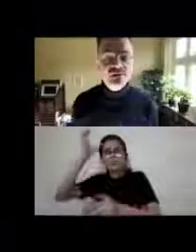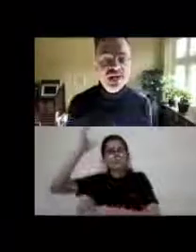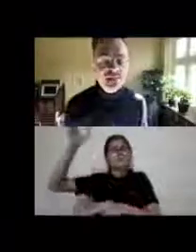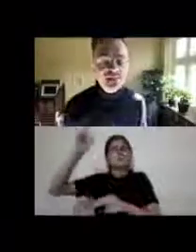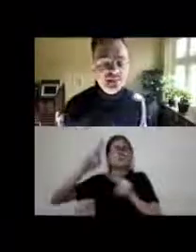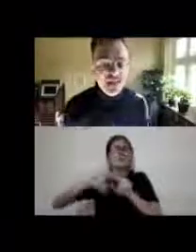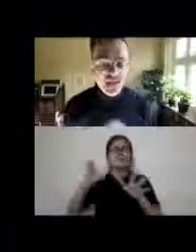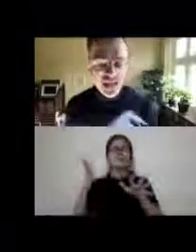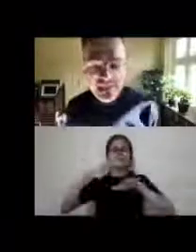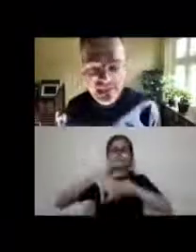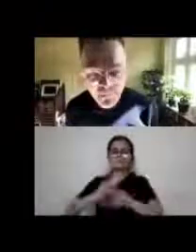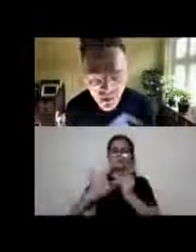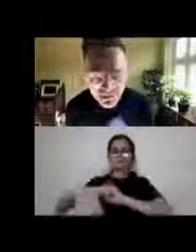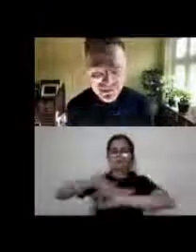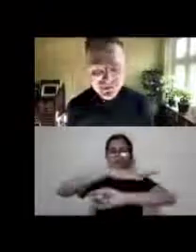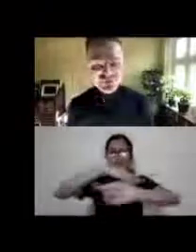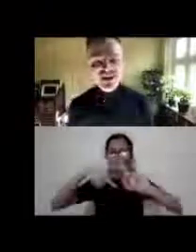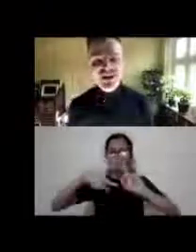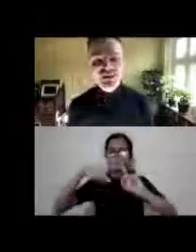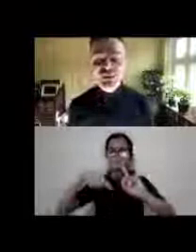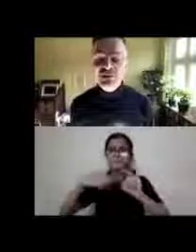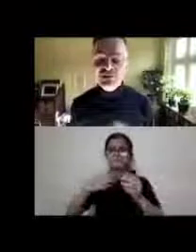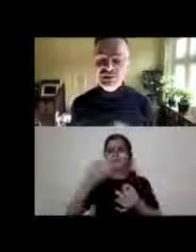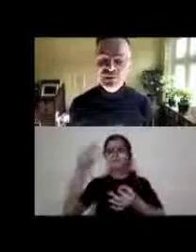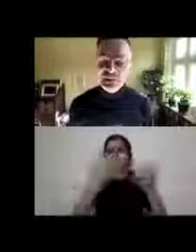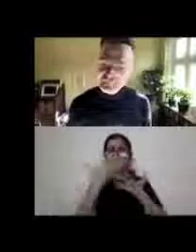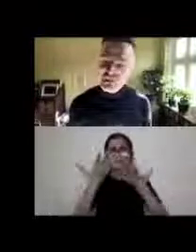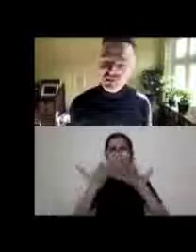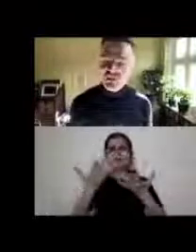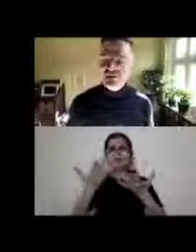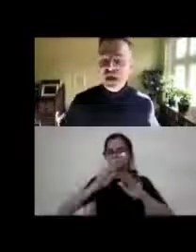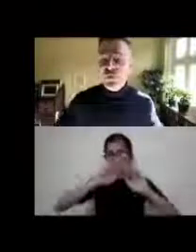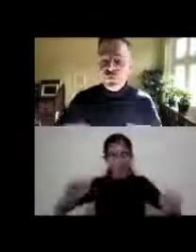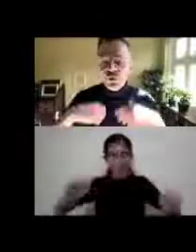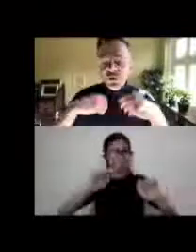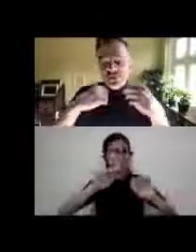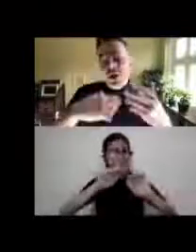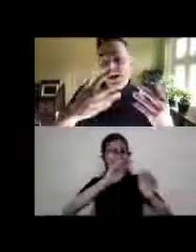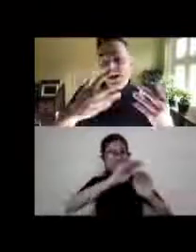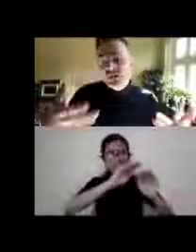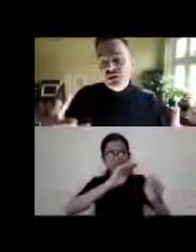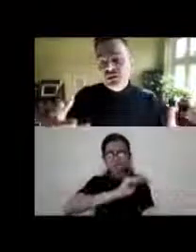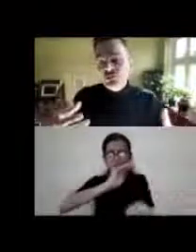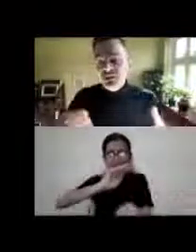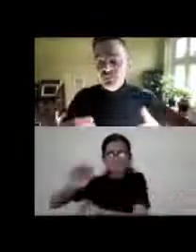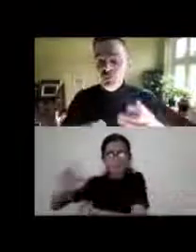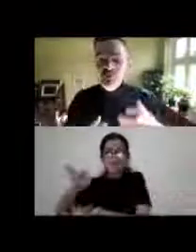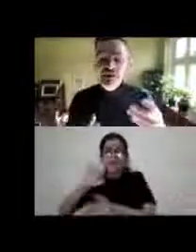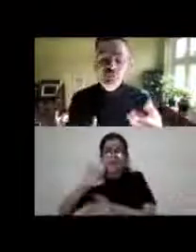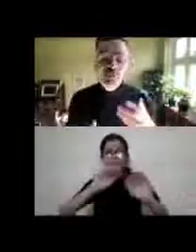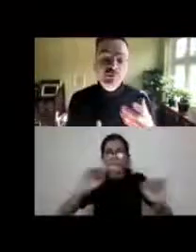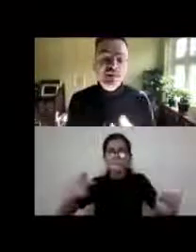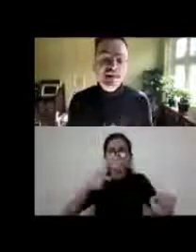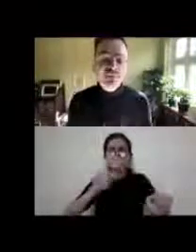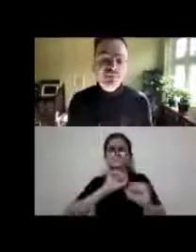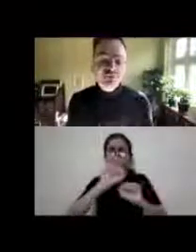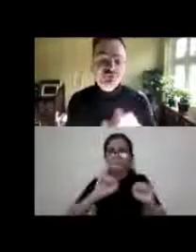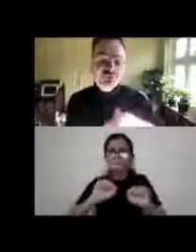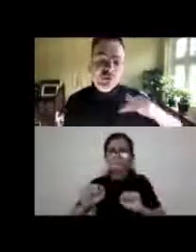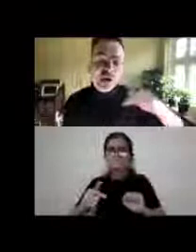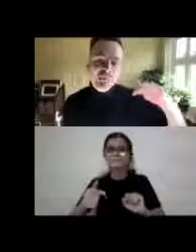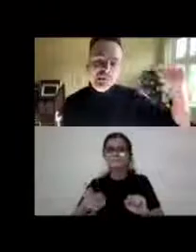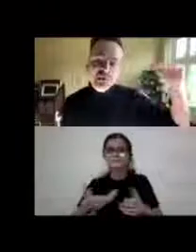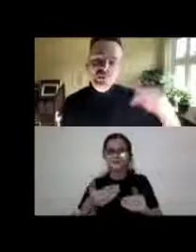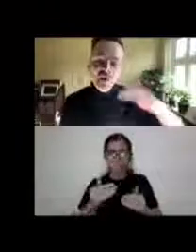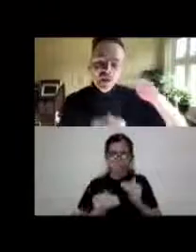the society, it is smartest to start with the children, because via the children's we will be able to